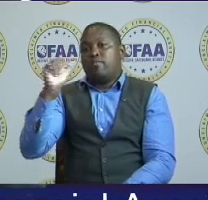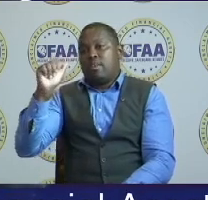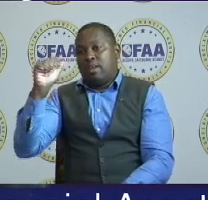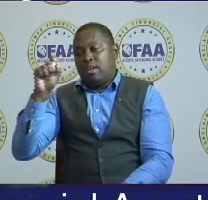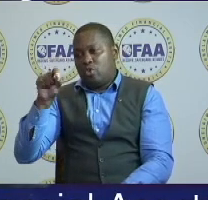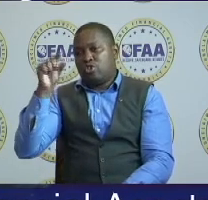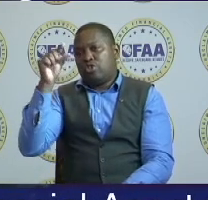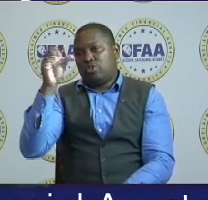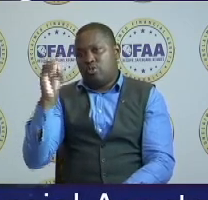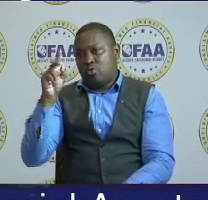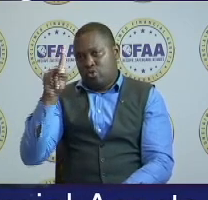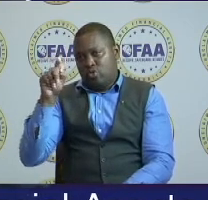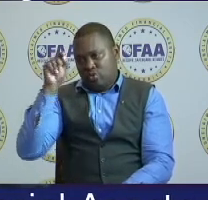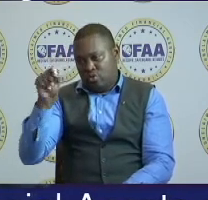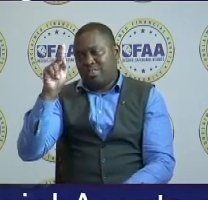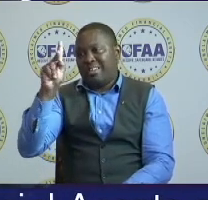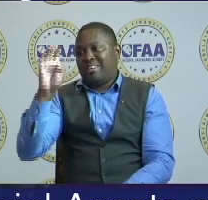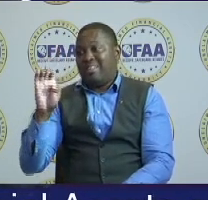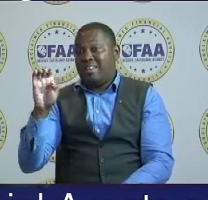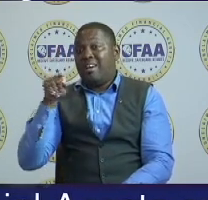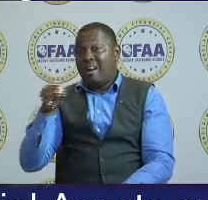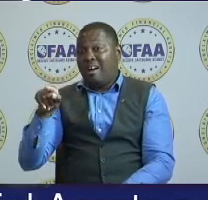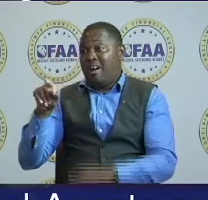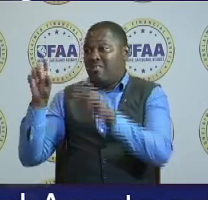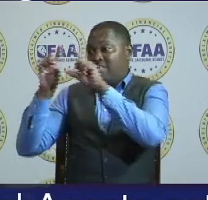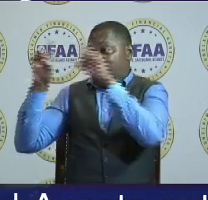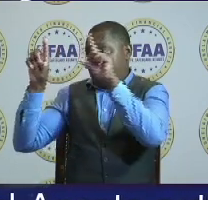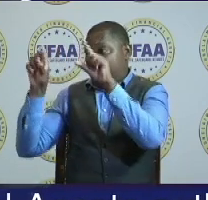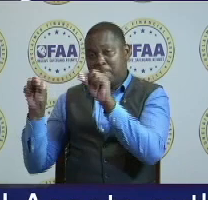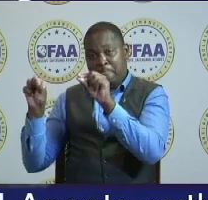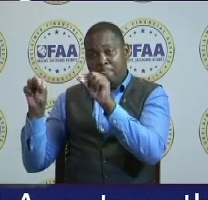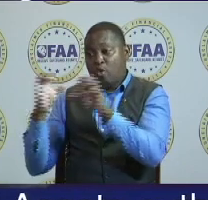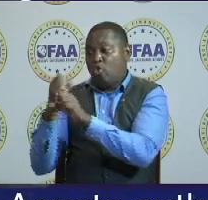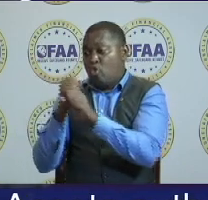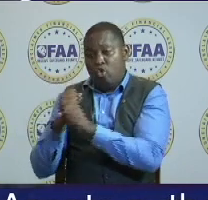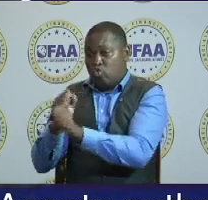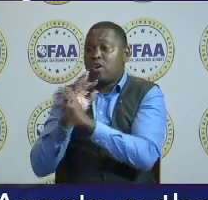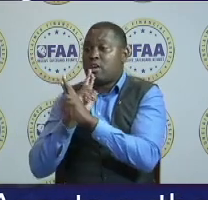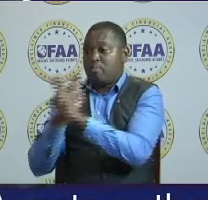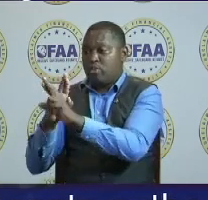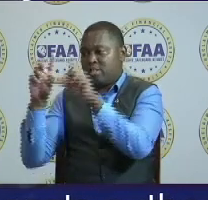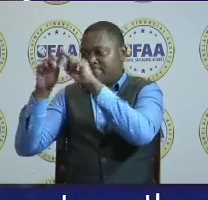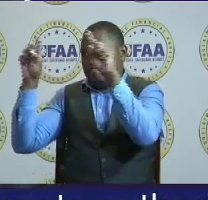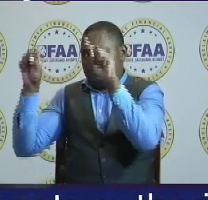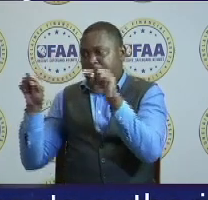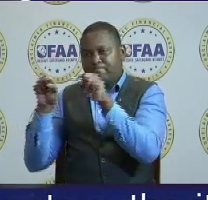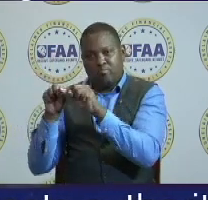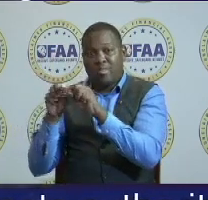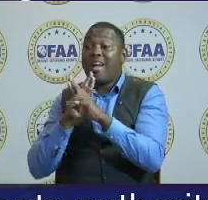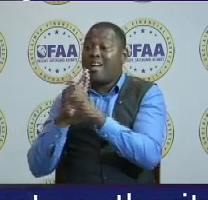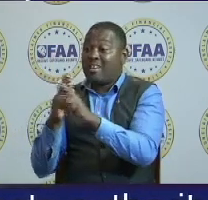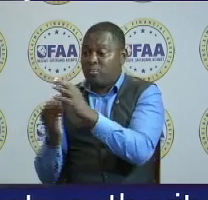www.ufaa.go.ke, you'll find one of the tabs we have there is a holders reporting portal. And in that portal, that's where you upload those